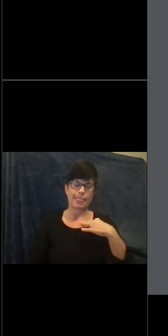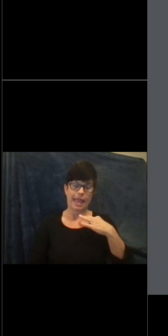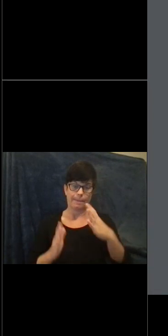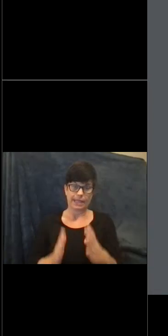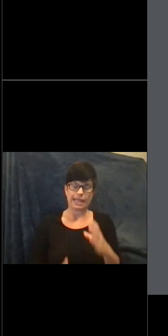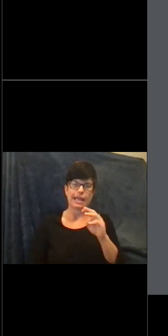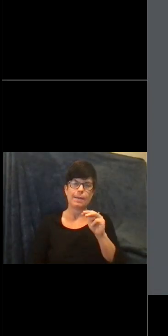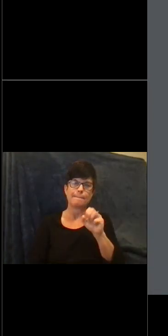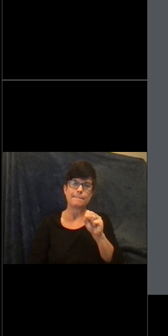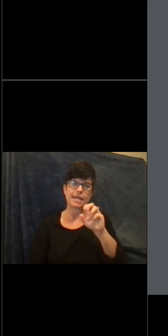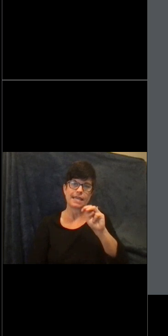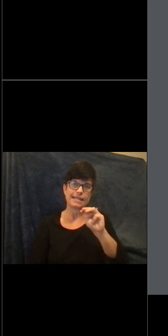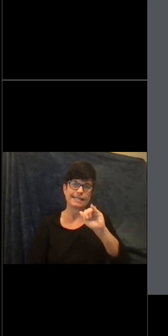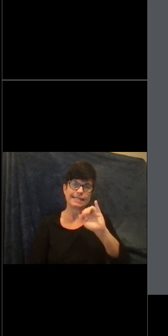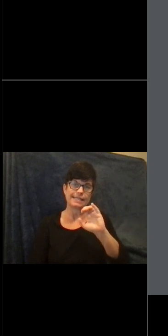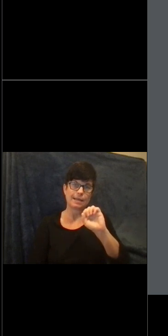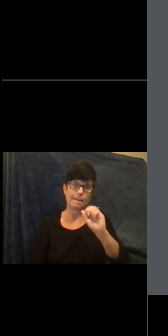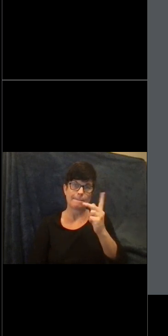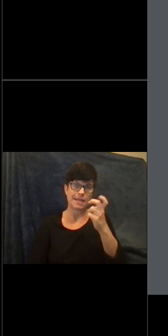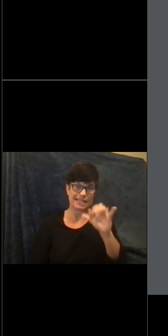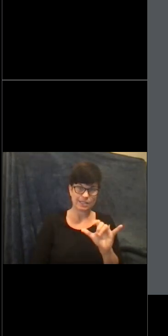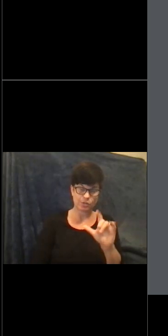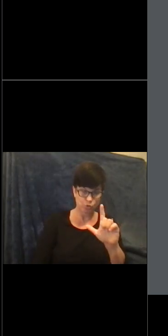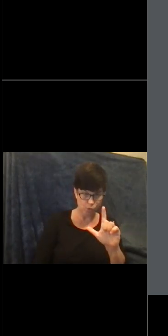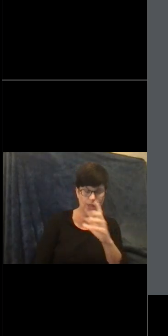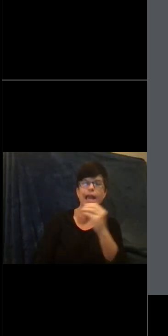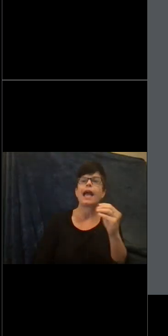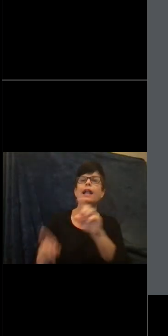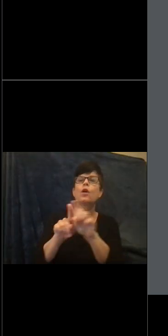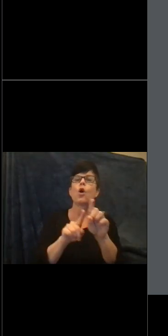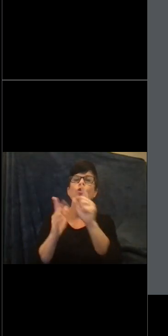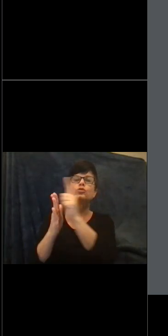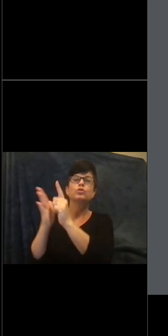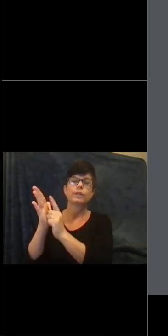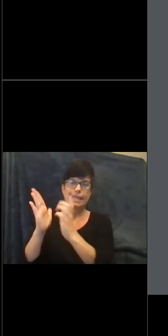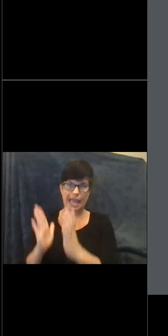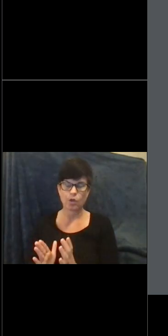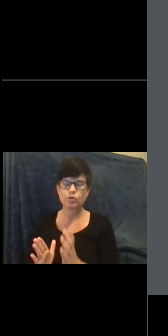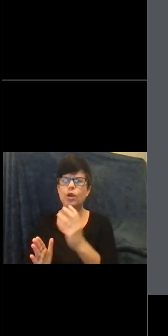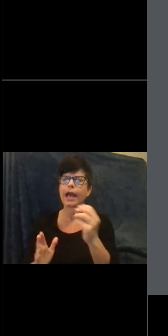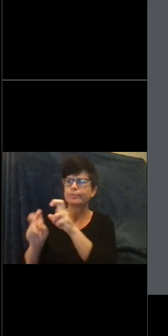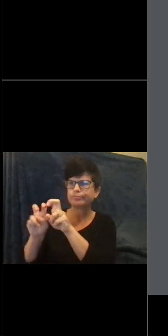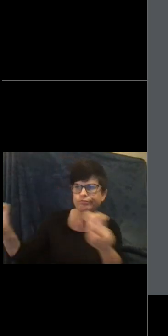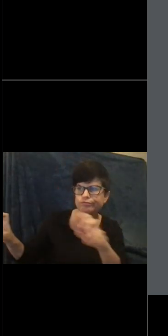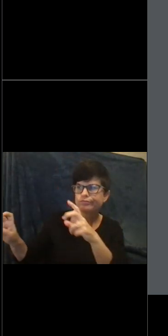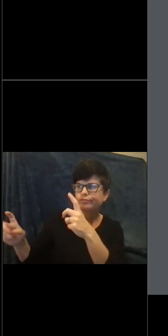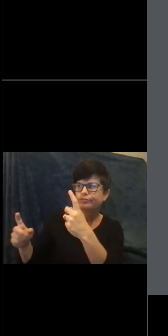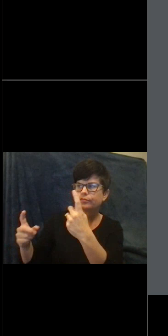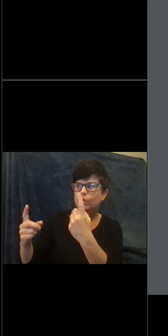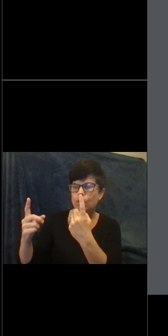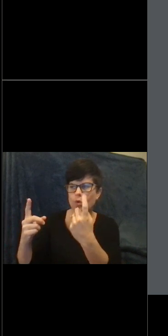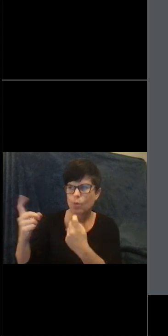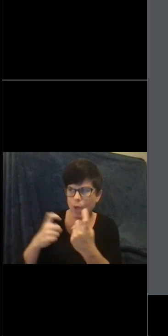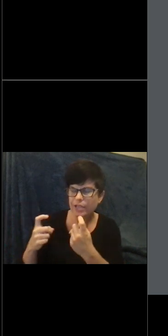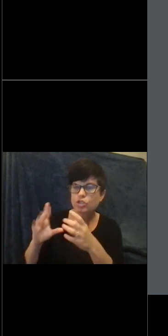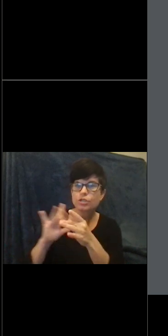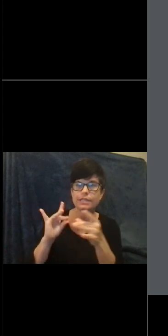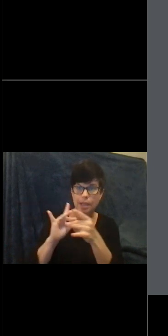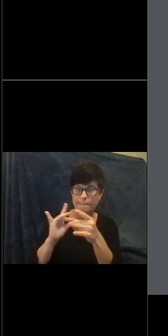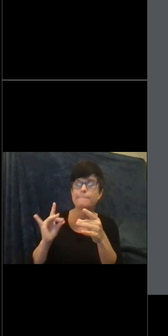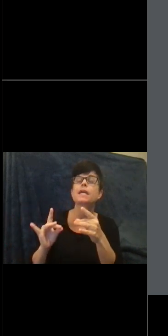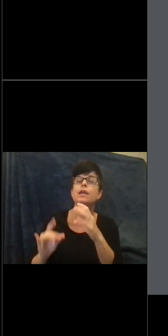counsel. At this time, I'd like to turn to my colleagues here on the dais for their questions and comments. And I see that Board Member